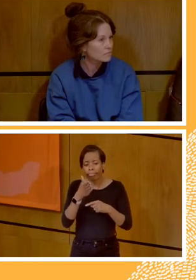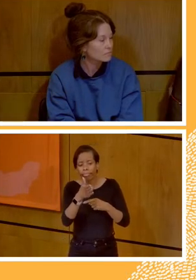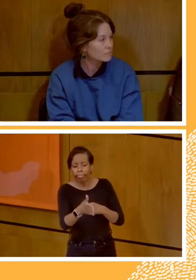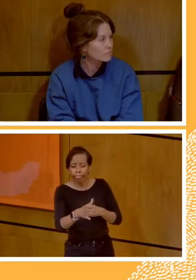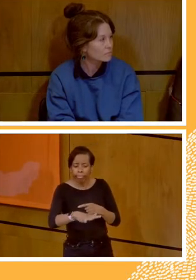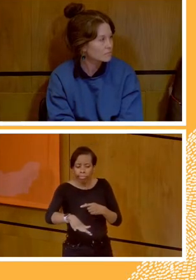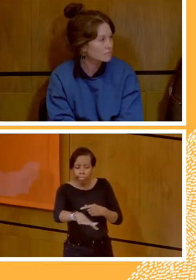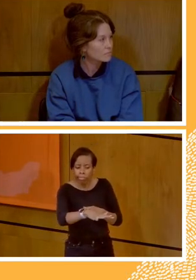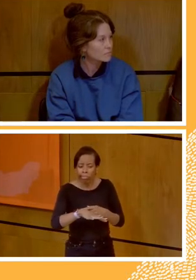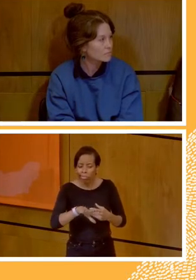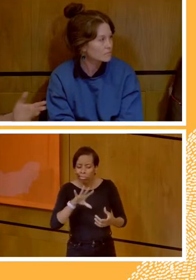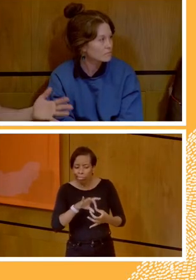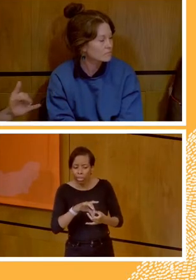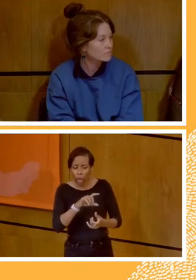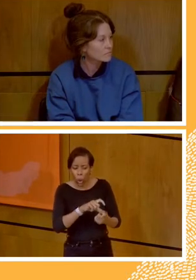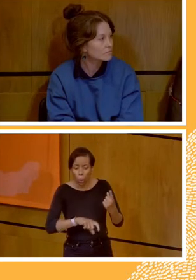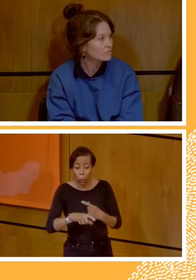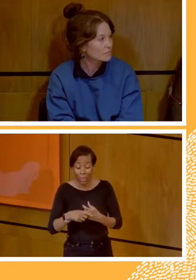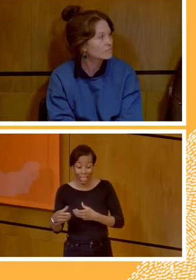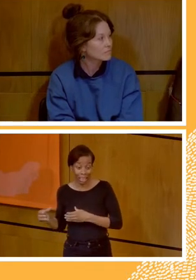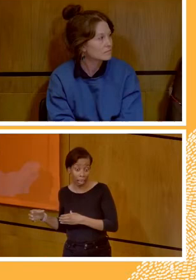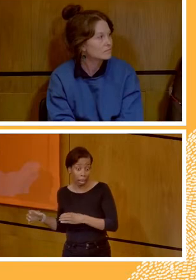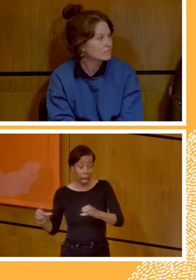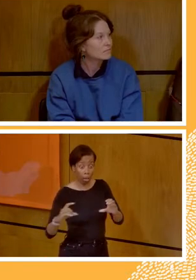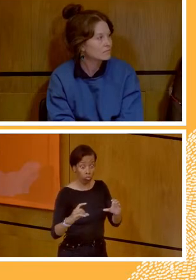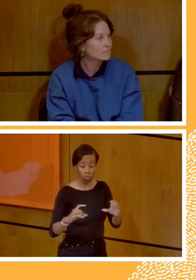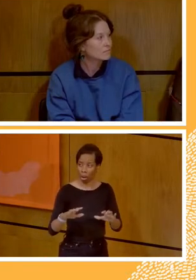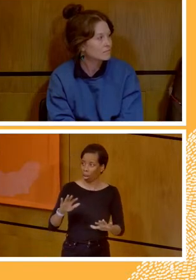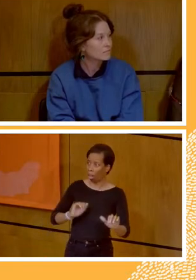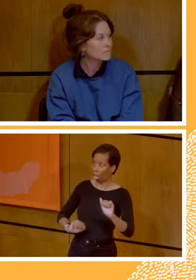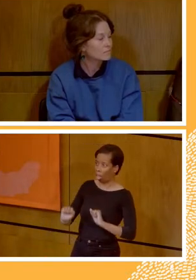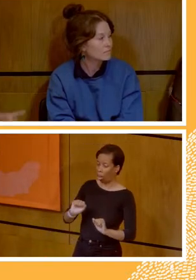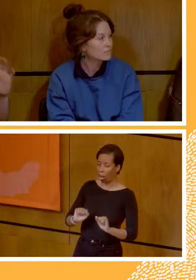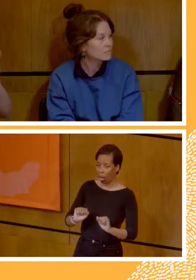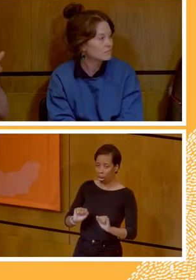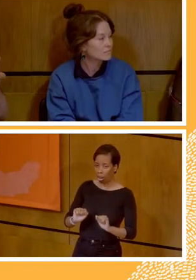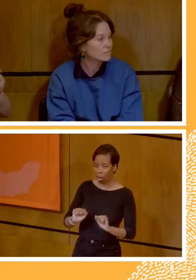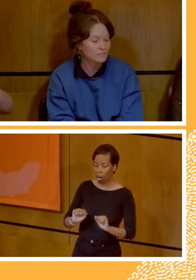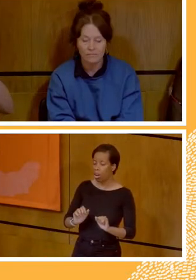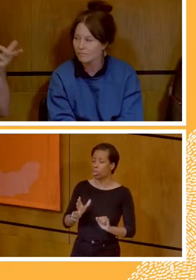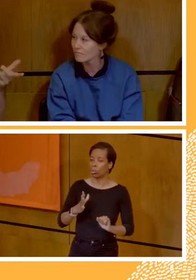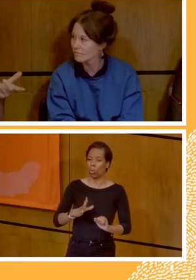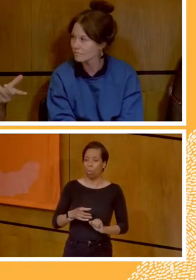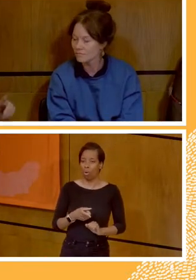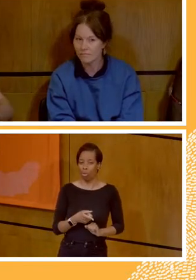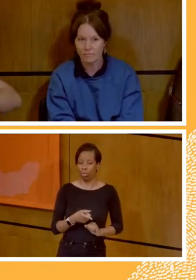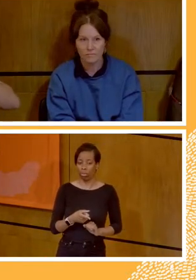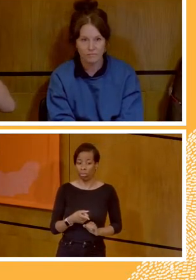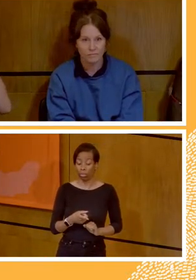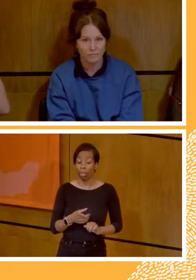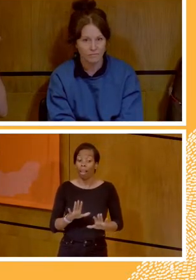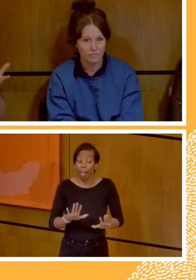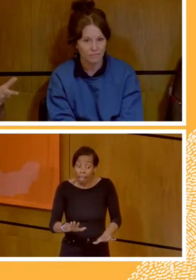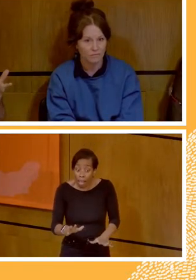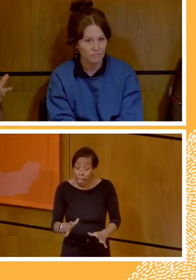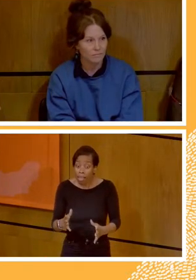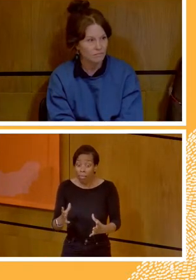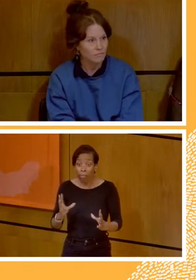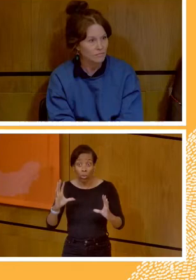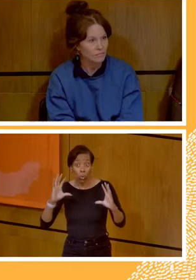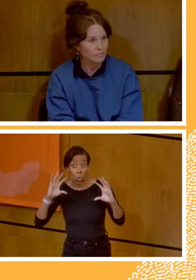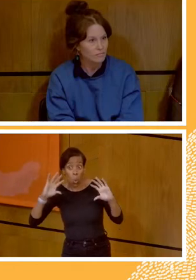environment to work with communities or to talk to communities, and the difference that working with audio brings versus placing a